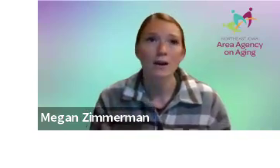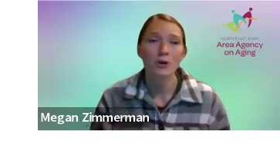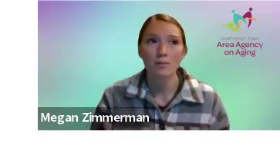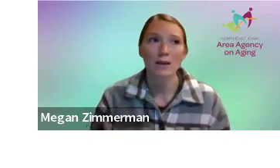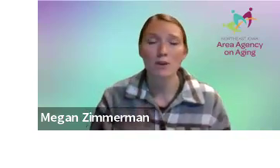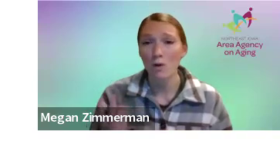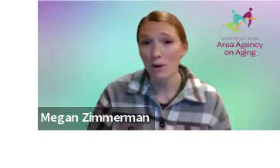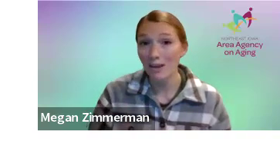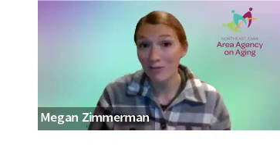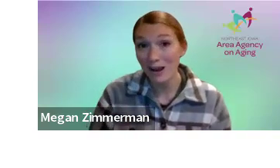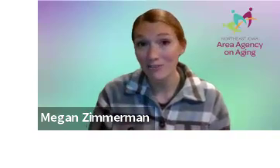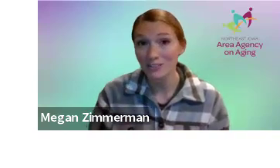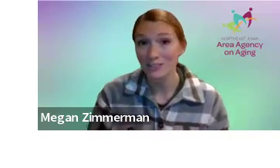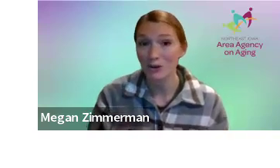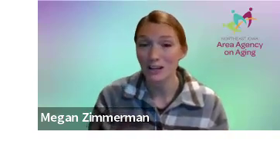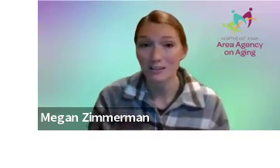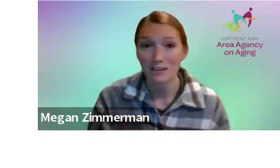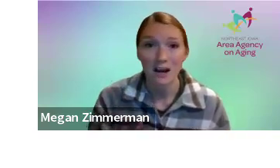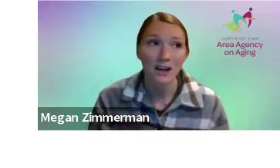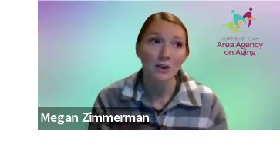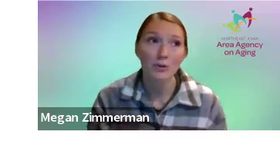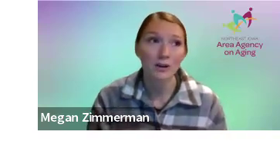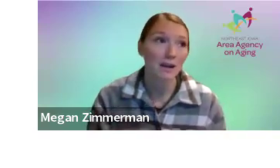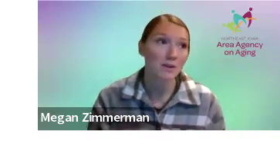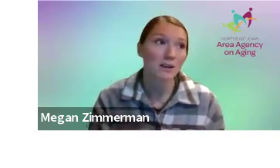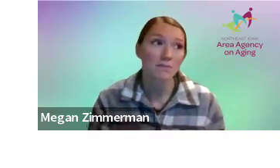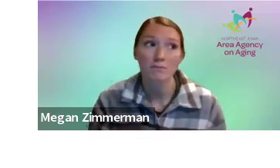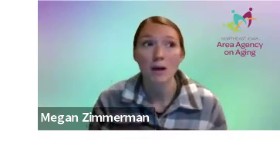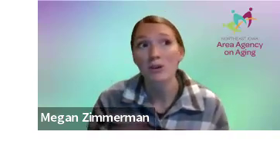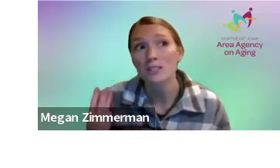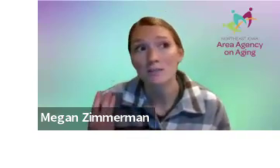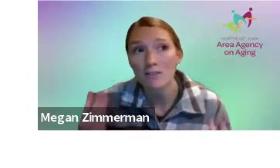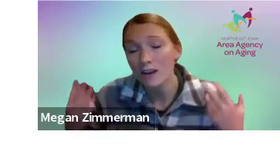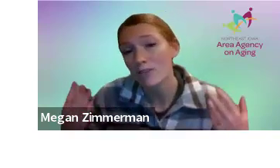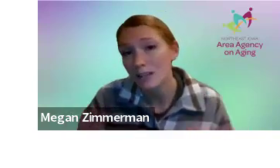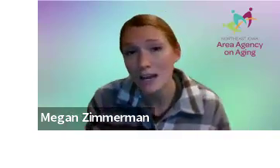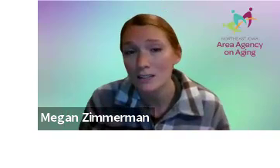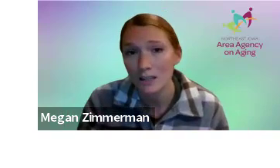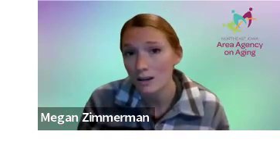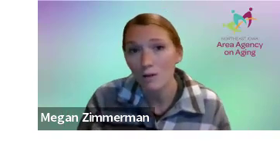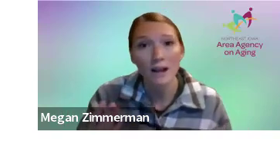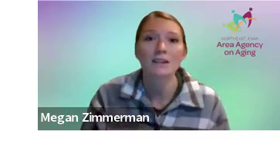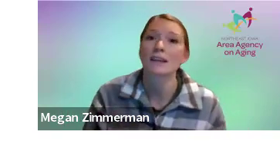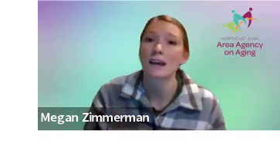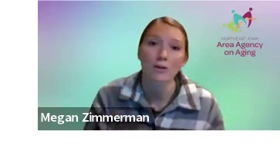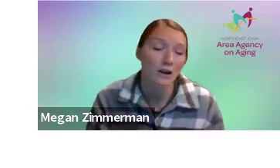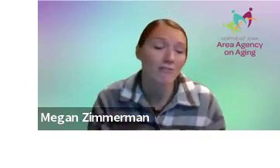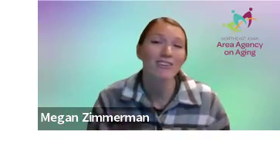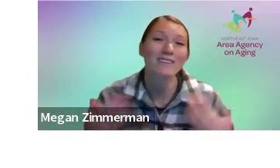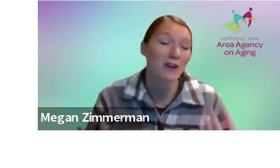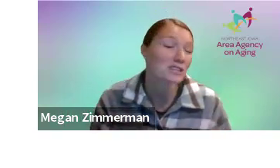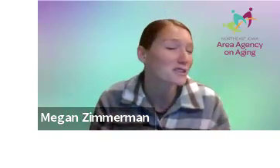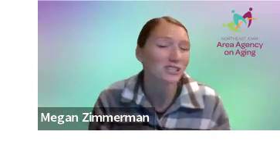recipes. One book might be what we ate for breakfast this morning. Another book might be memories of our favorite days, like our wedding day